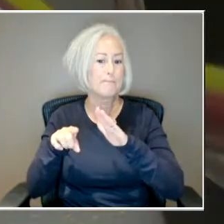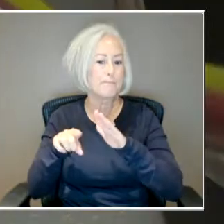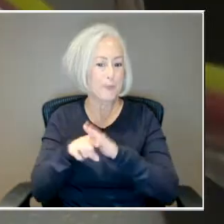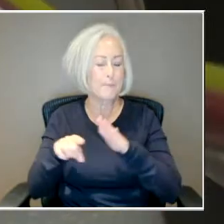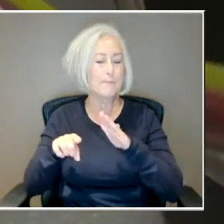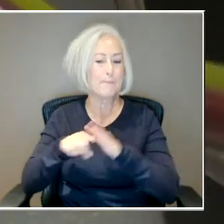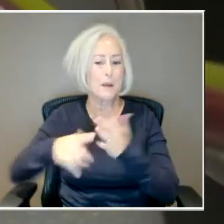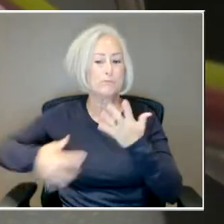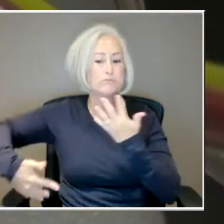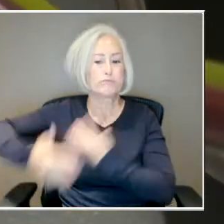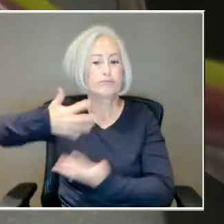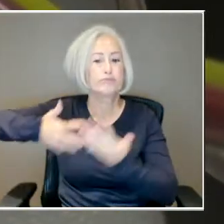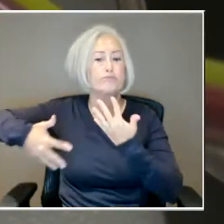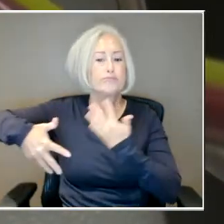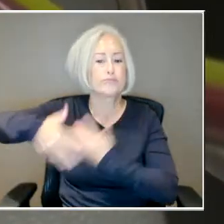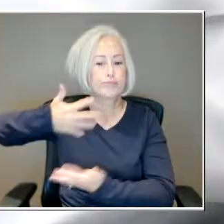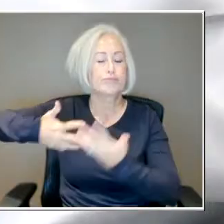him.